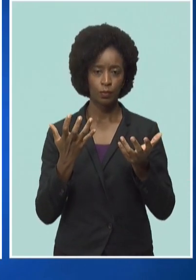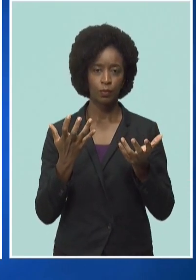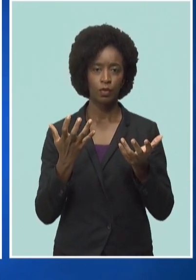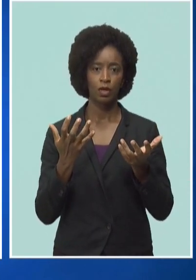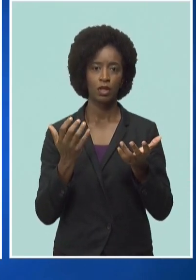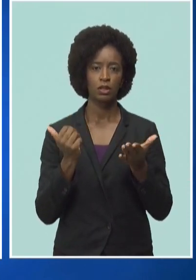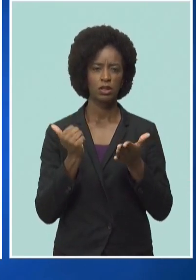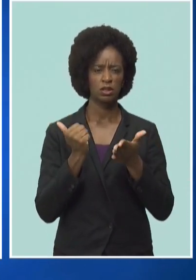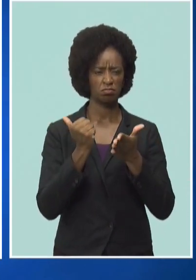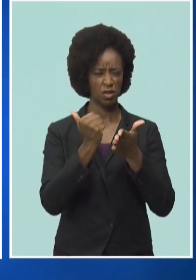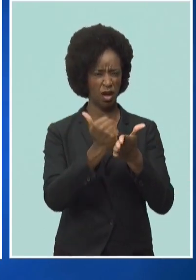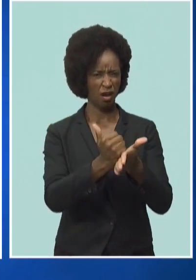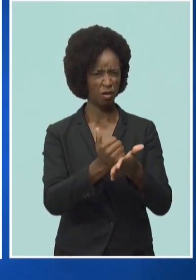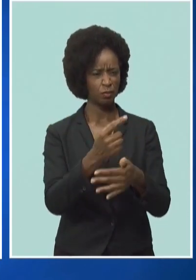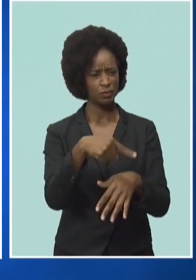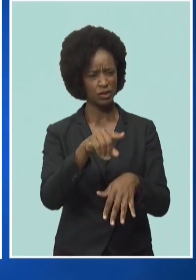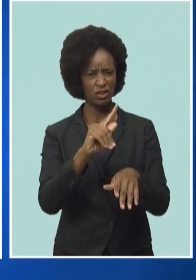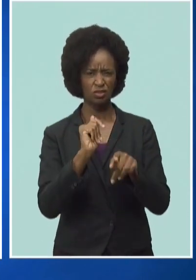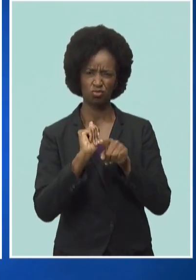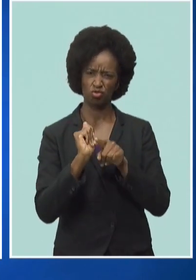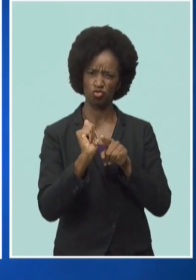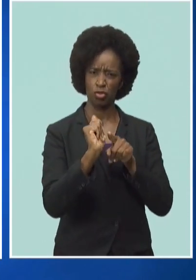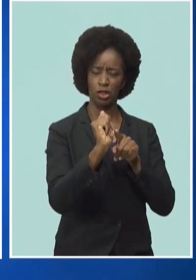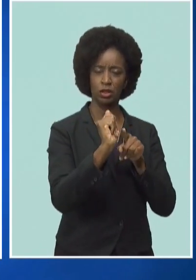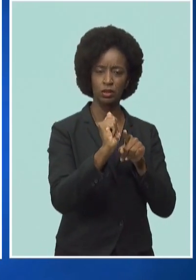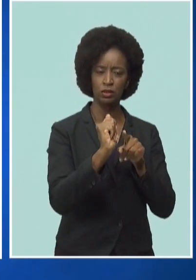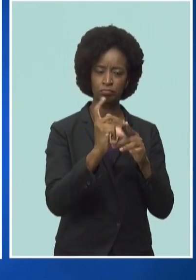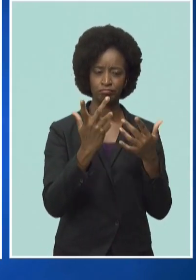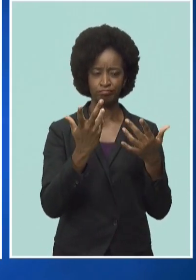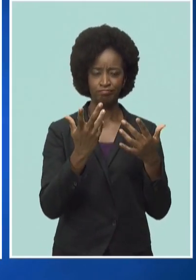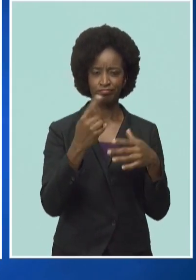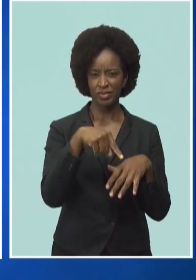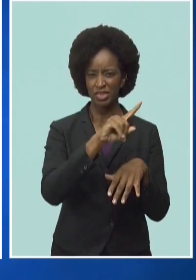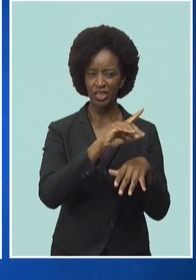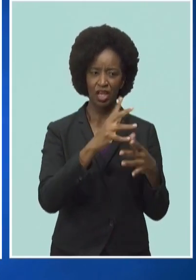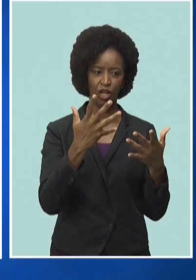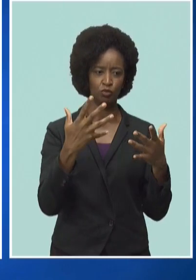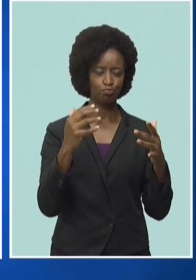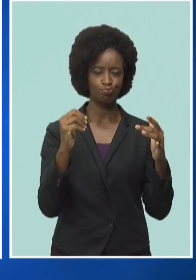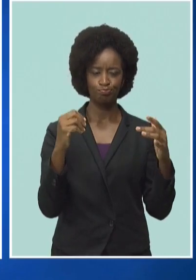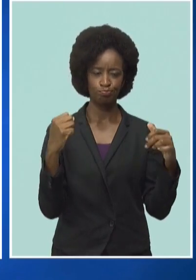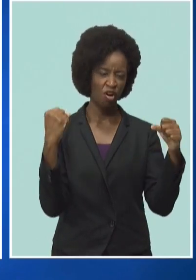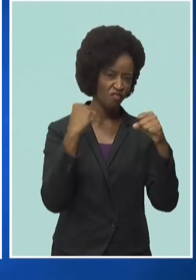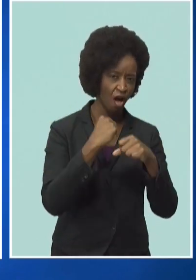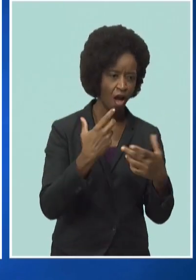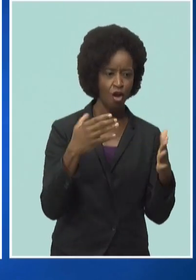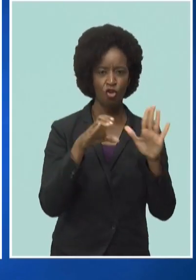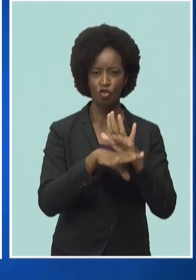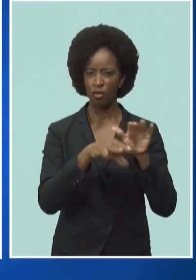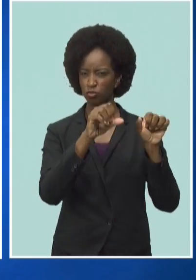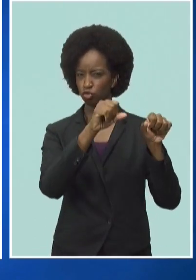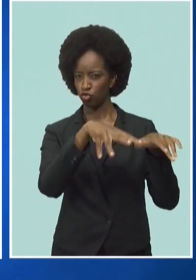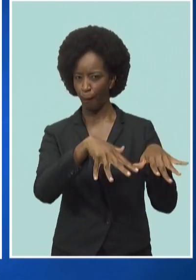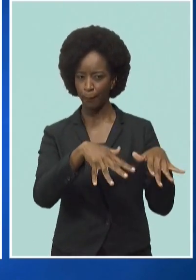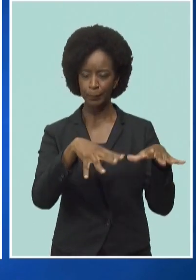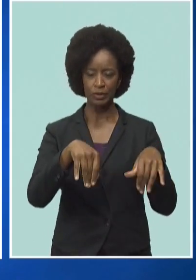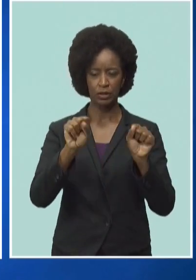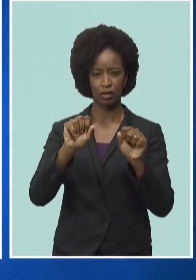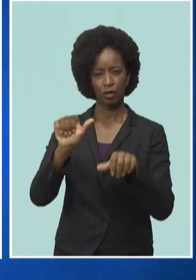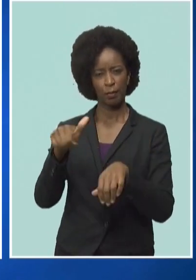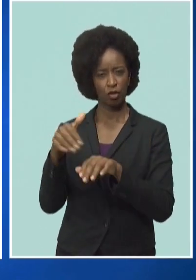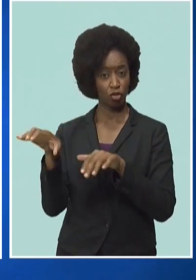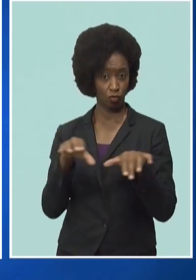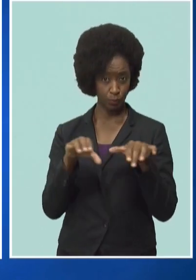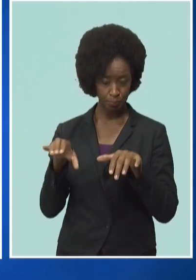methods of our young people and our community members that we are going to be scaling up. And then on top of that, we're going to be adding a number